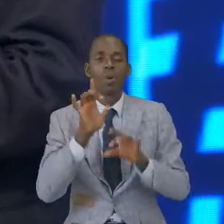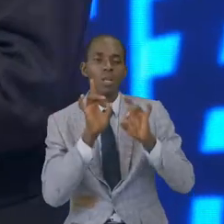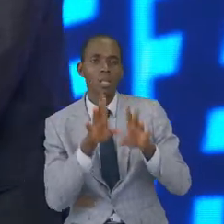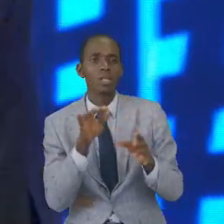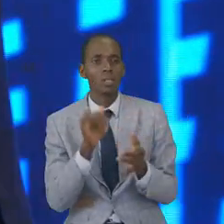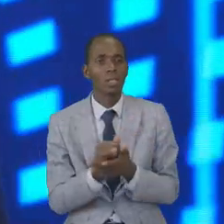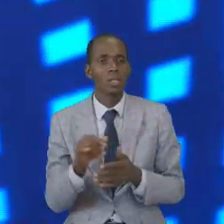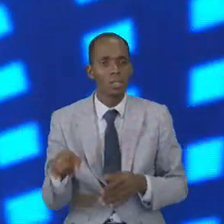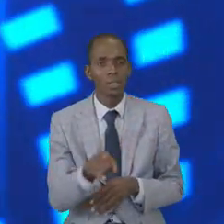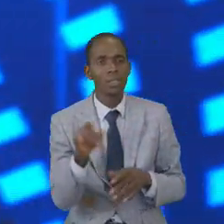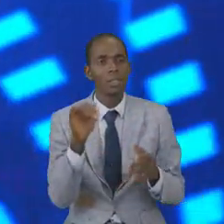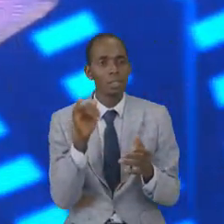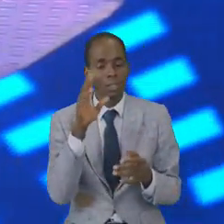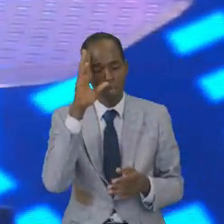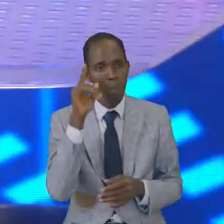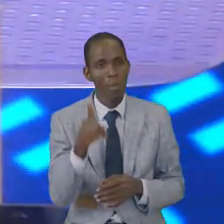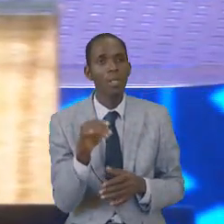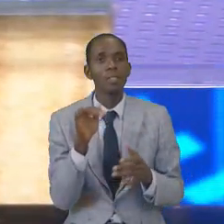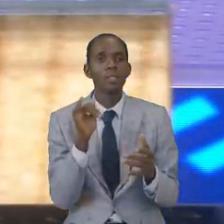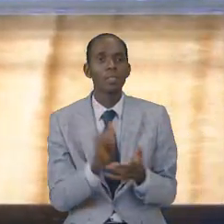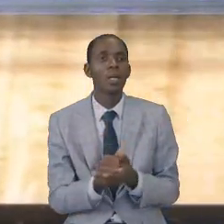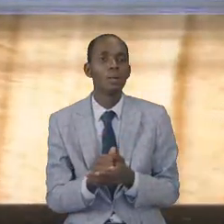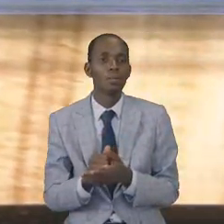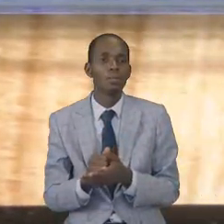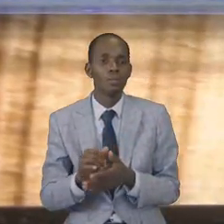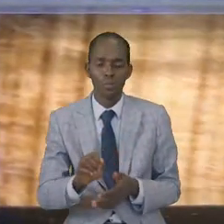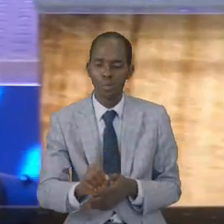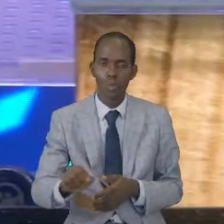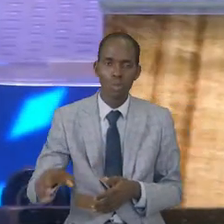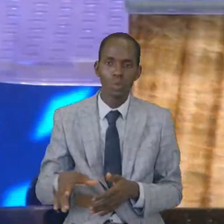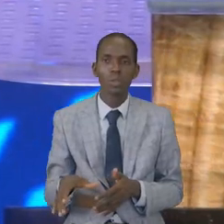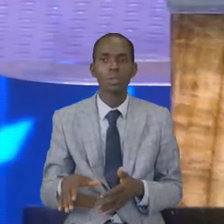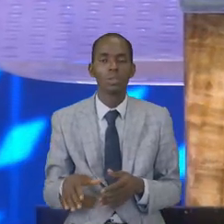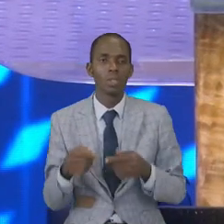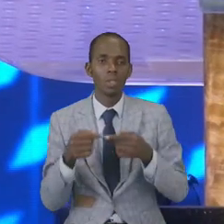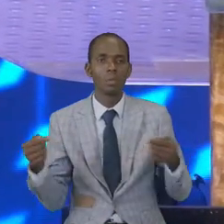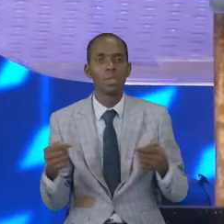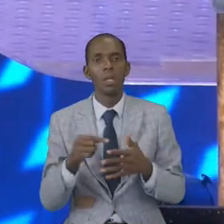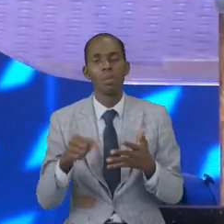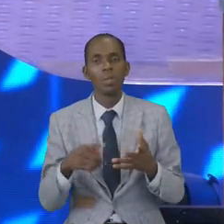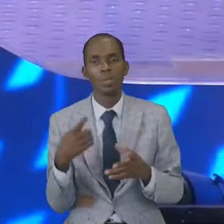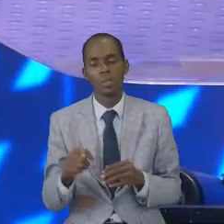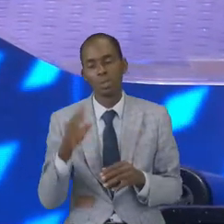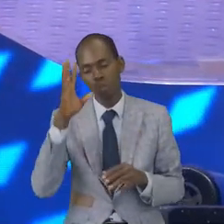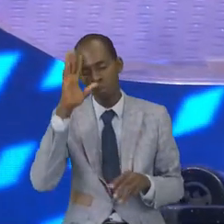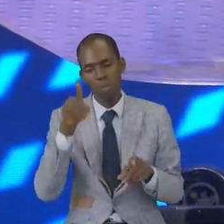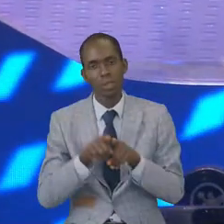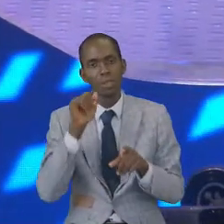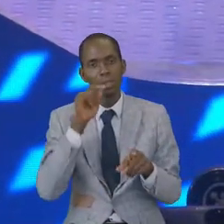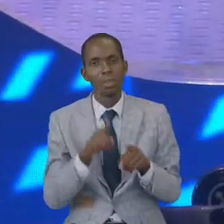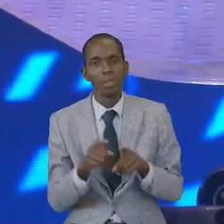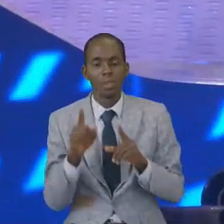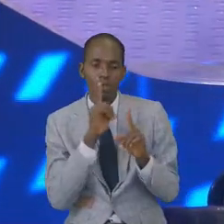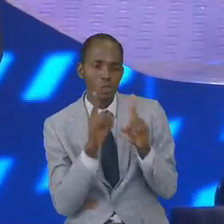he that soweth discord among the brethren. The gossips, that's what they do.